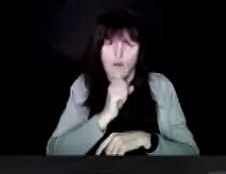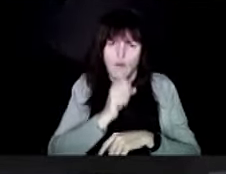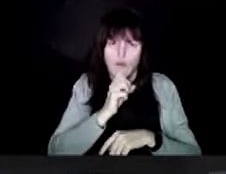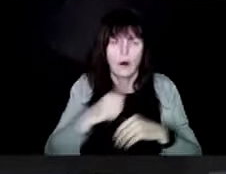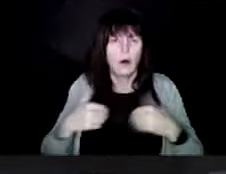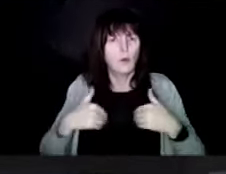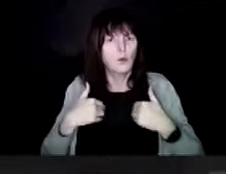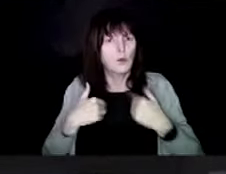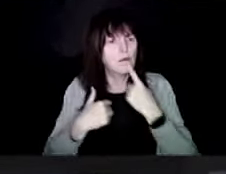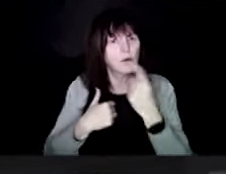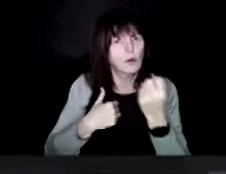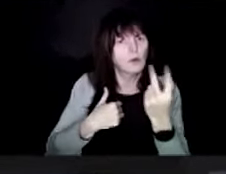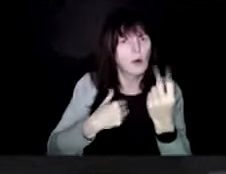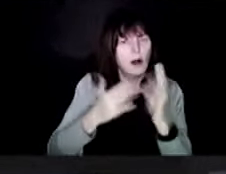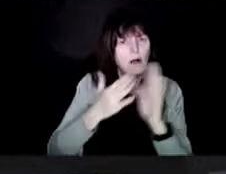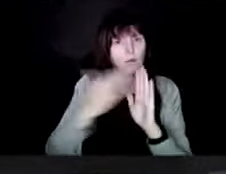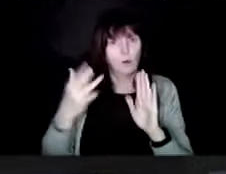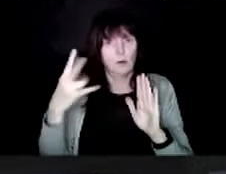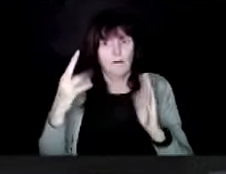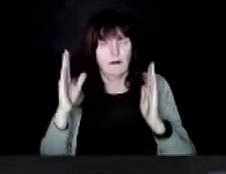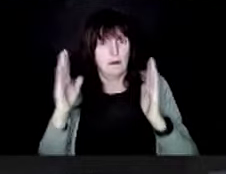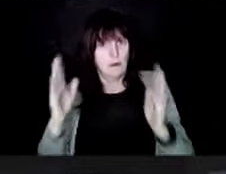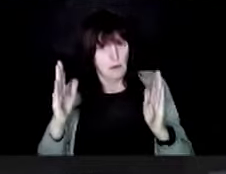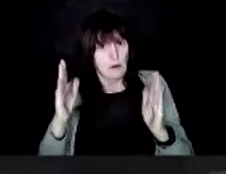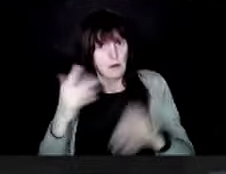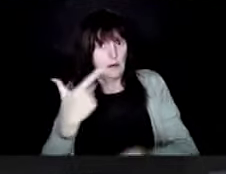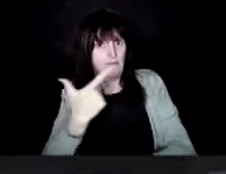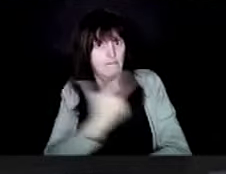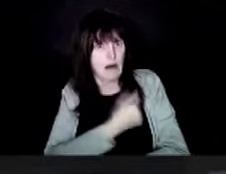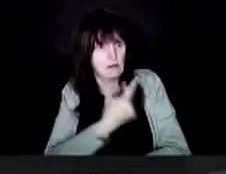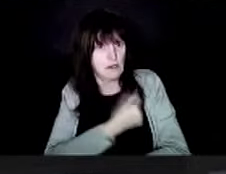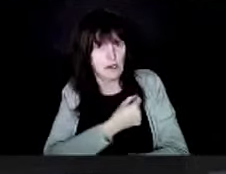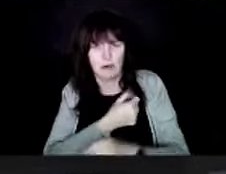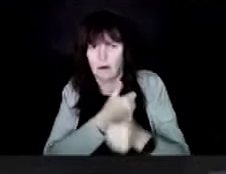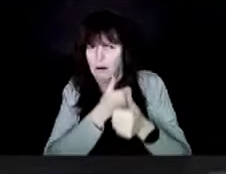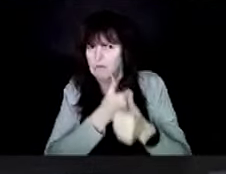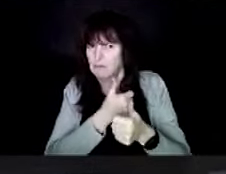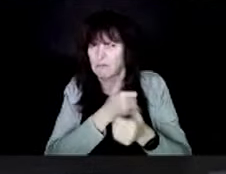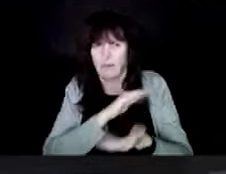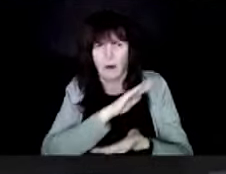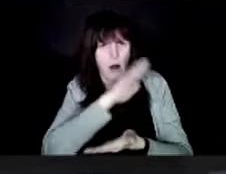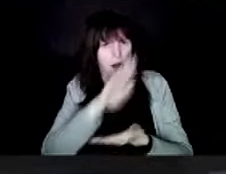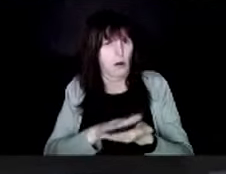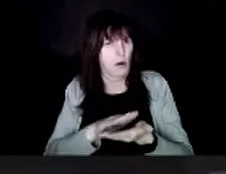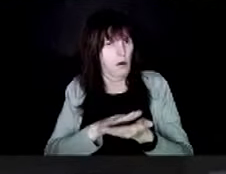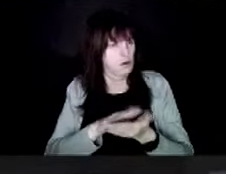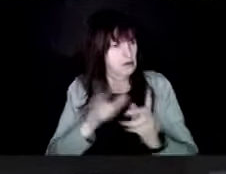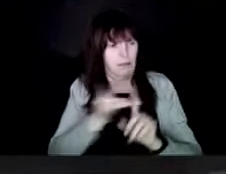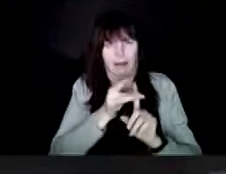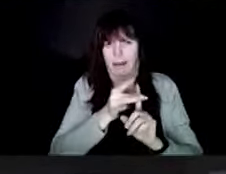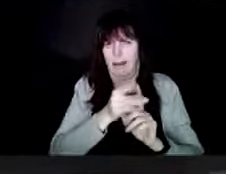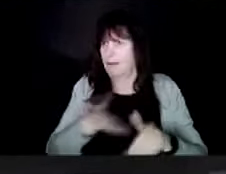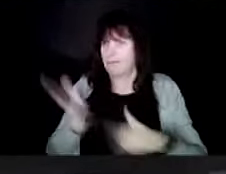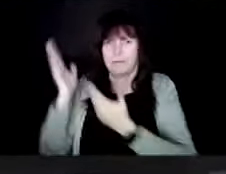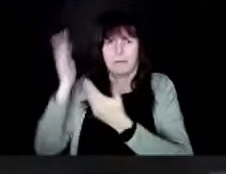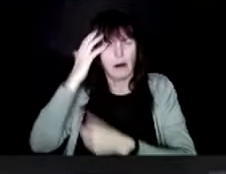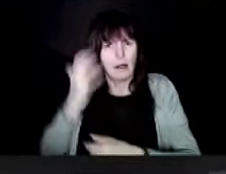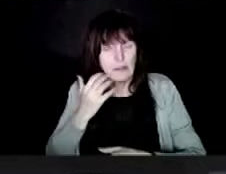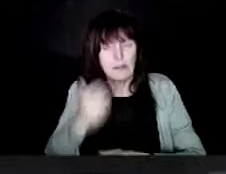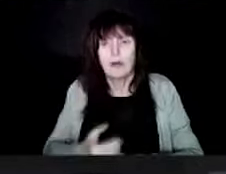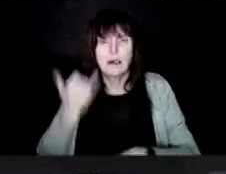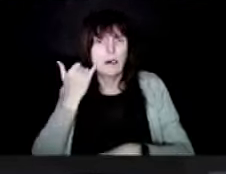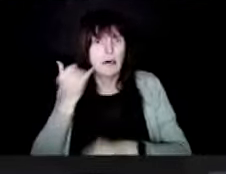in that age group versus vaccinated. So that's telling us, despite only having two doses, there's still